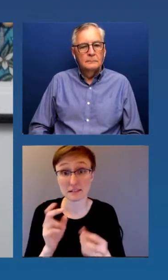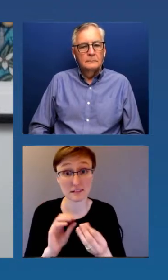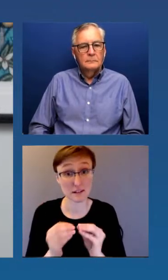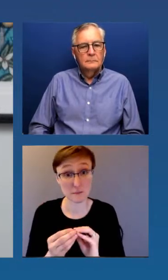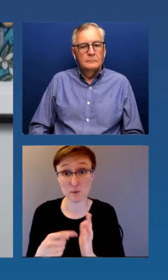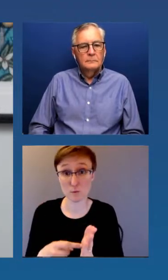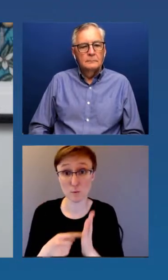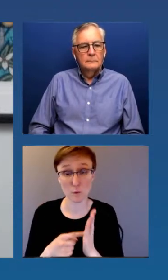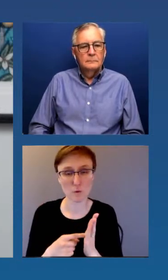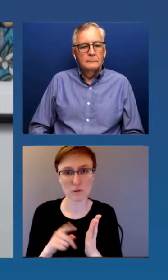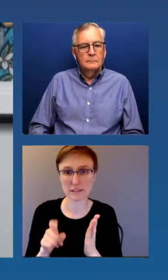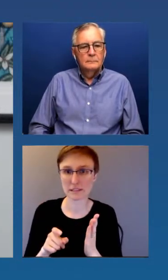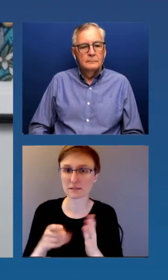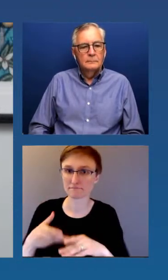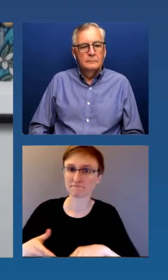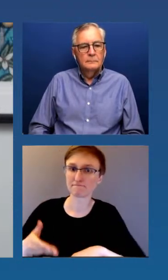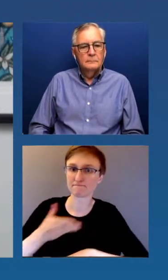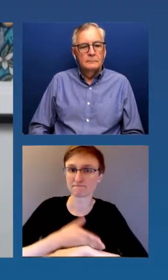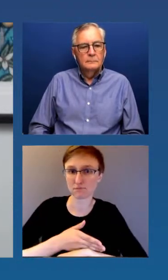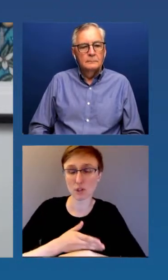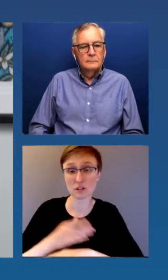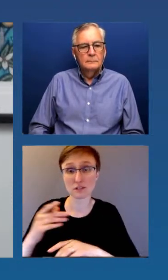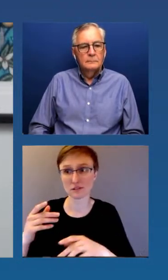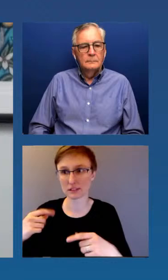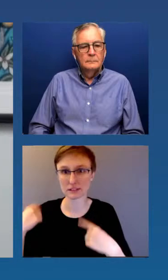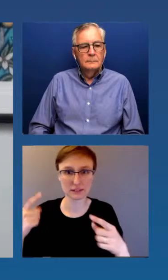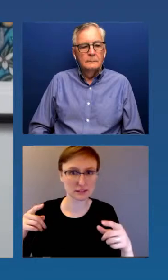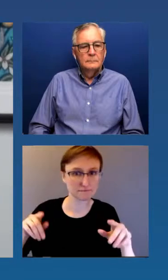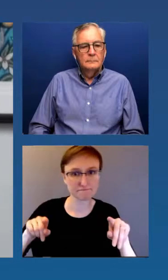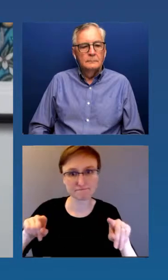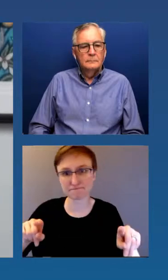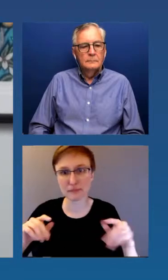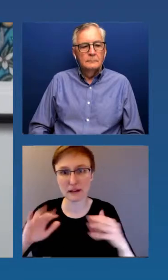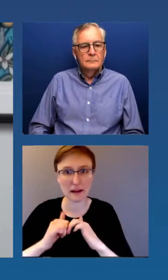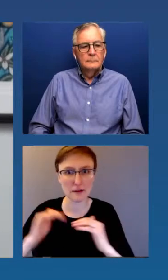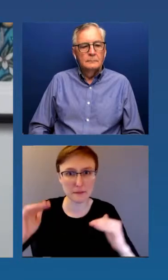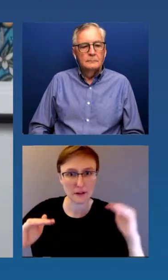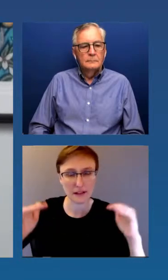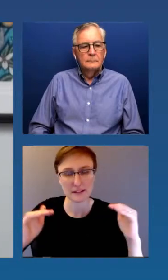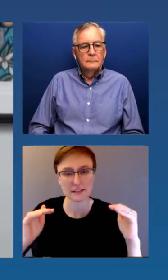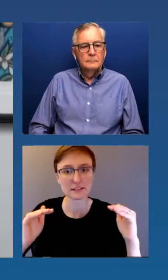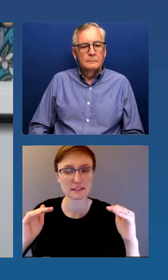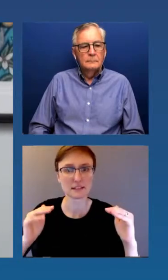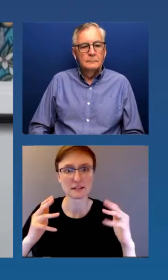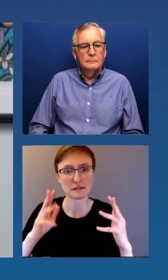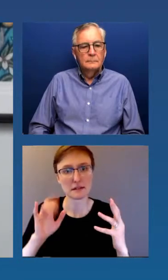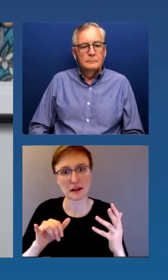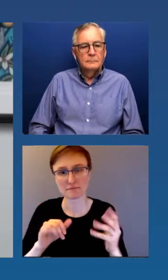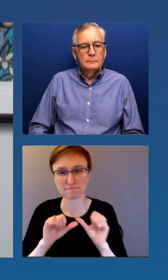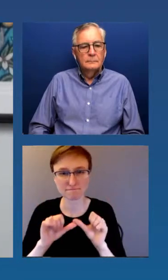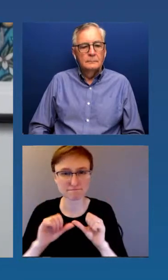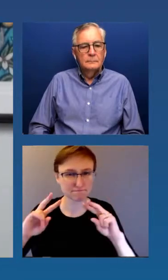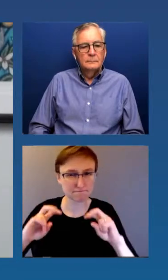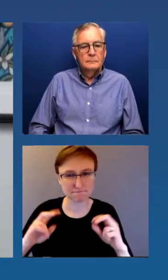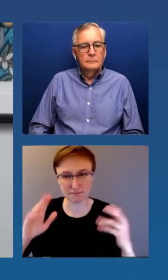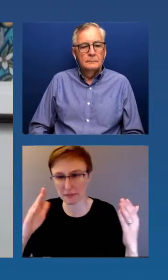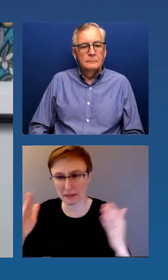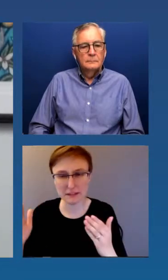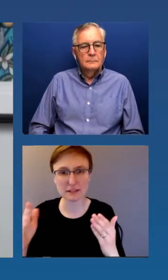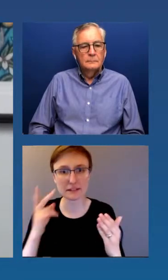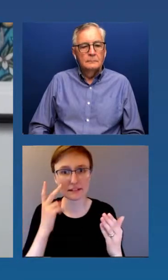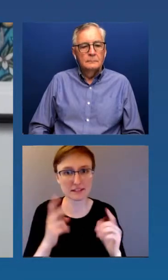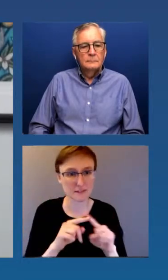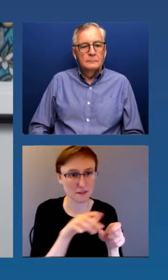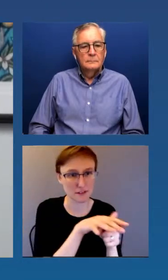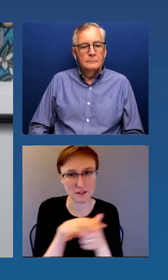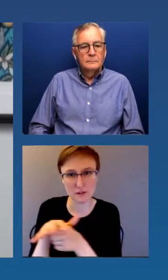we struck that balance as we went along was a ongoing discussion. We were constantly looking at the rates in neighborhoods and thinking about